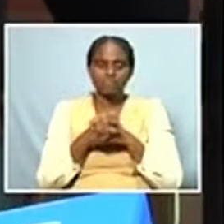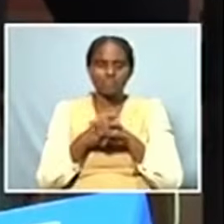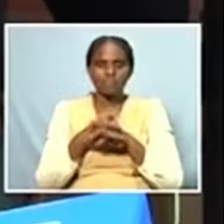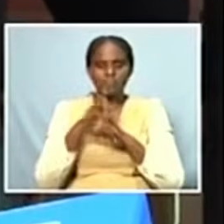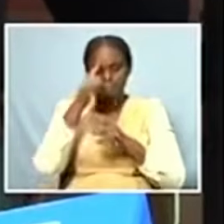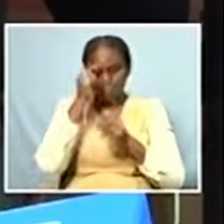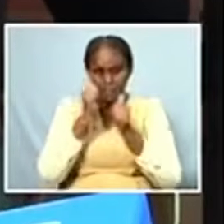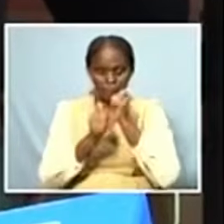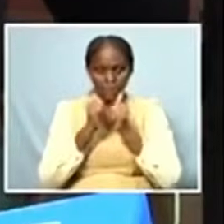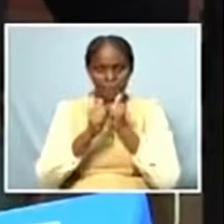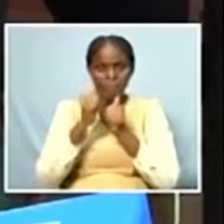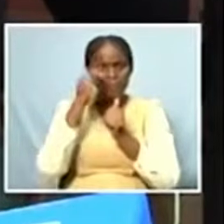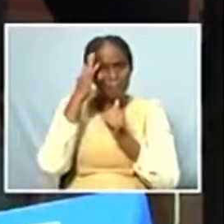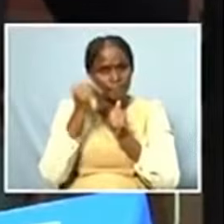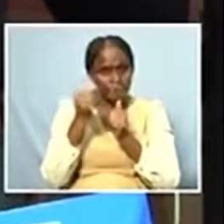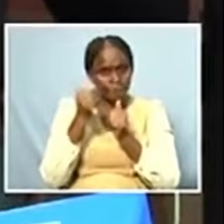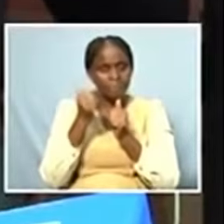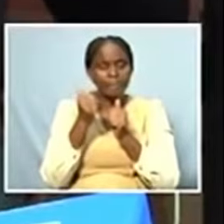because